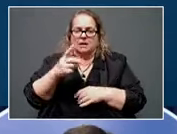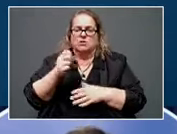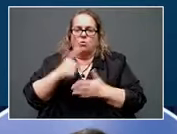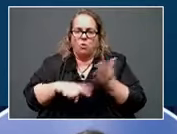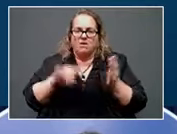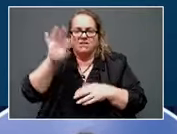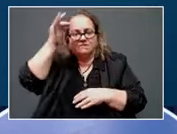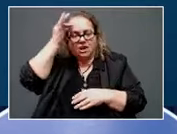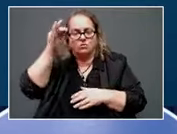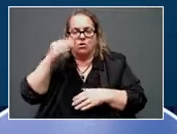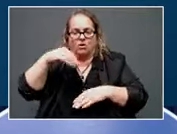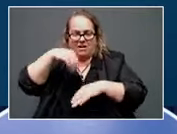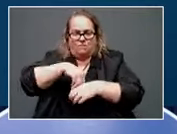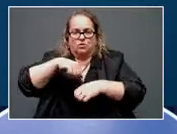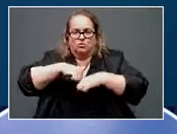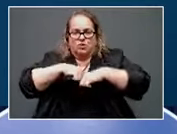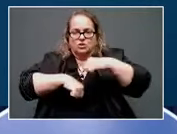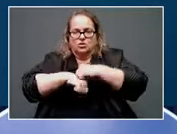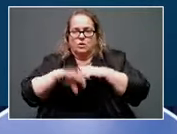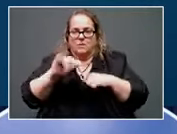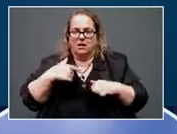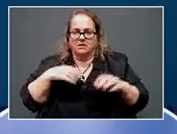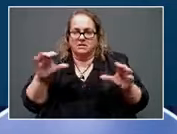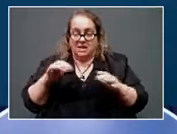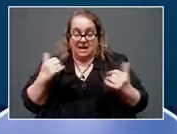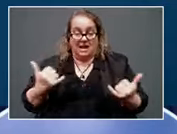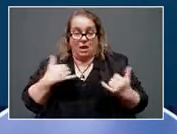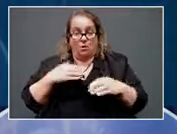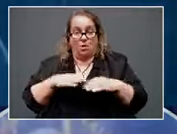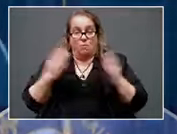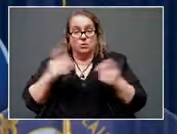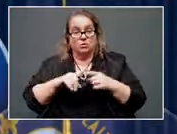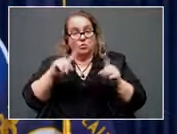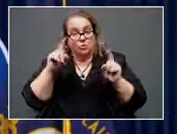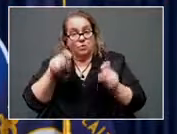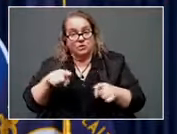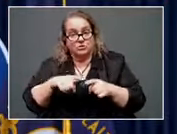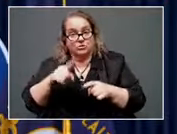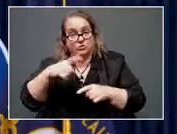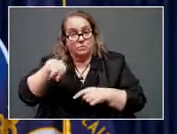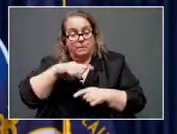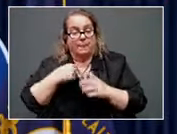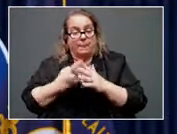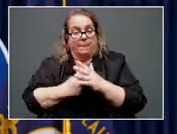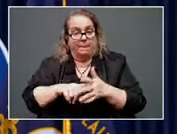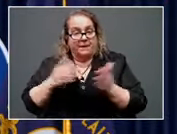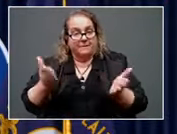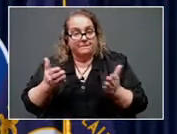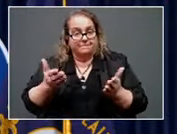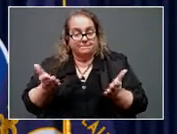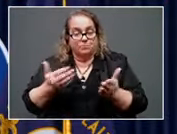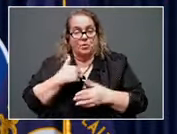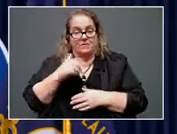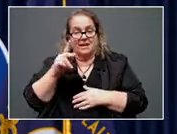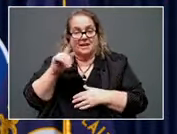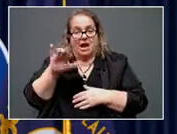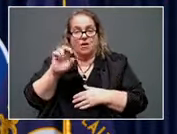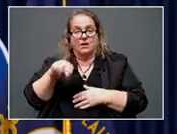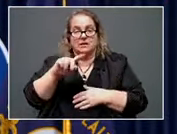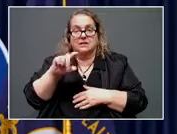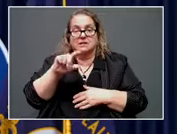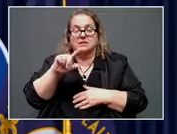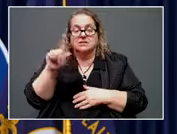bill has done. With that, we will open it up to questions. We'll start here in studio with Karen Czar. Governor, this